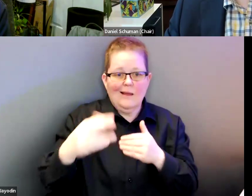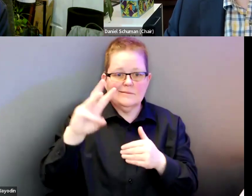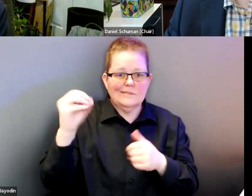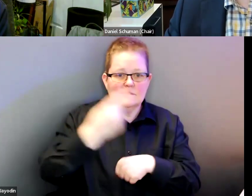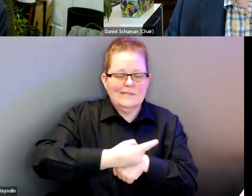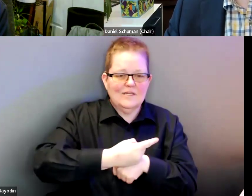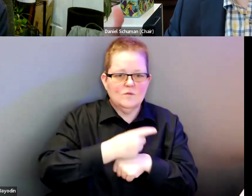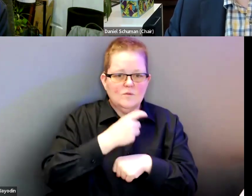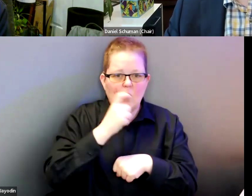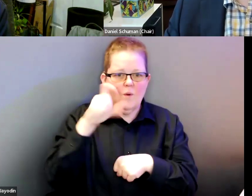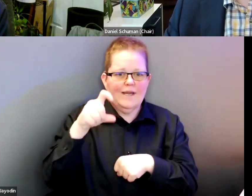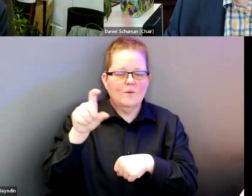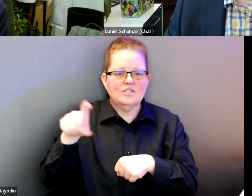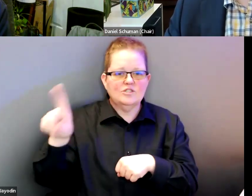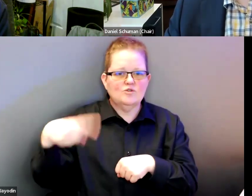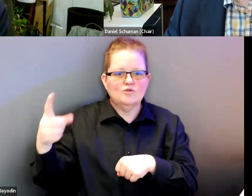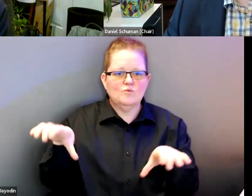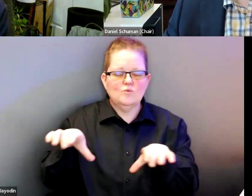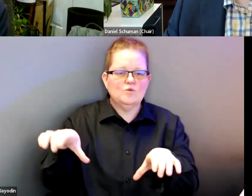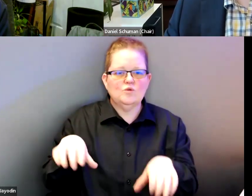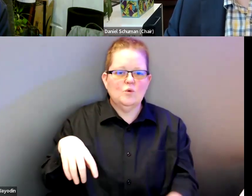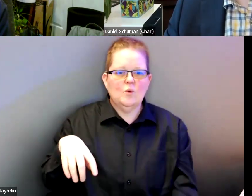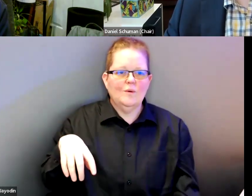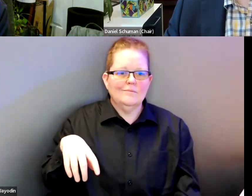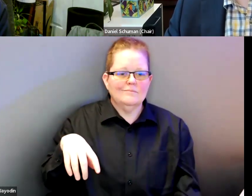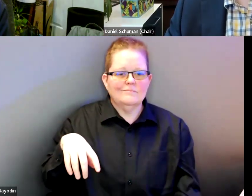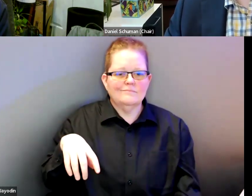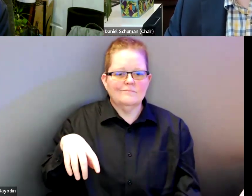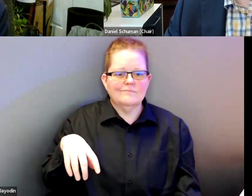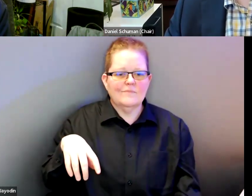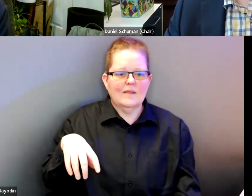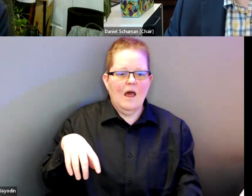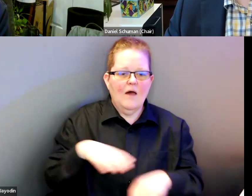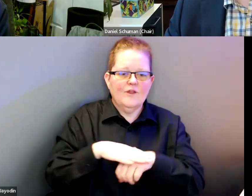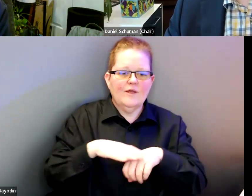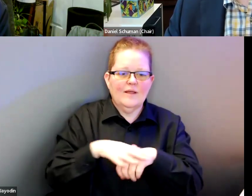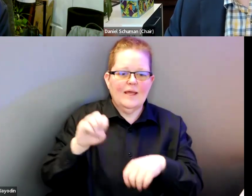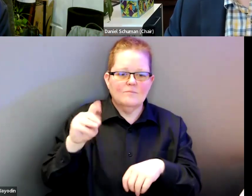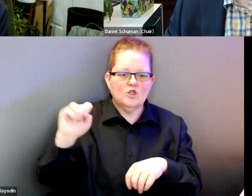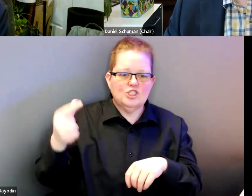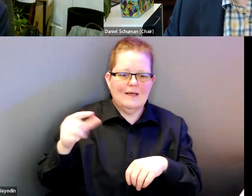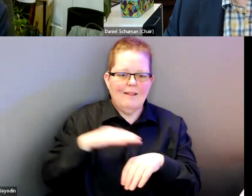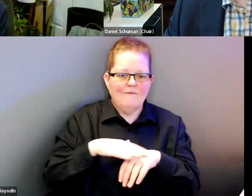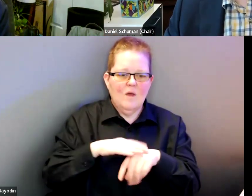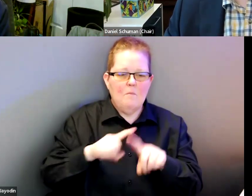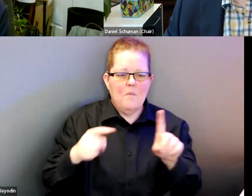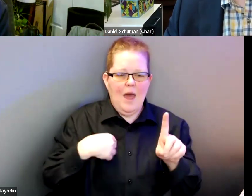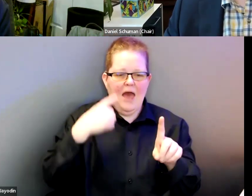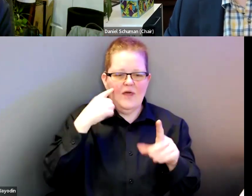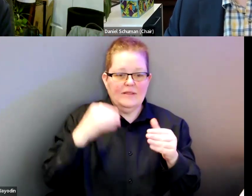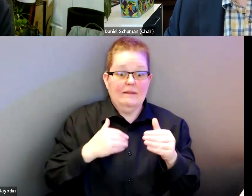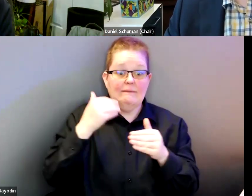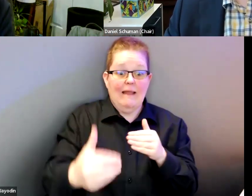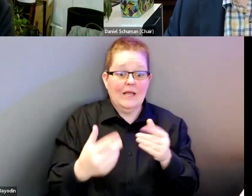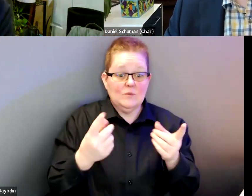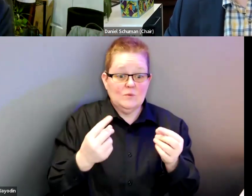in the we can do it at the full committee level, not the emerging level. But like, yes, I think, so the next step, if people agree